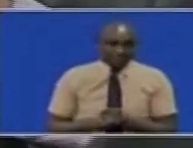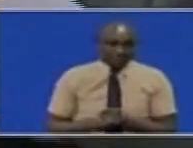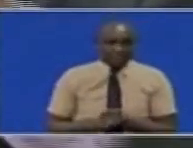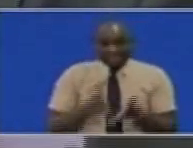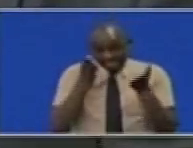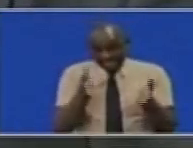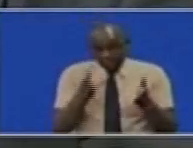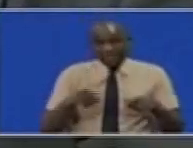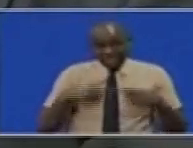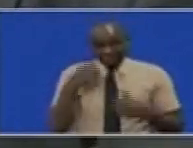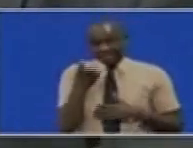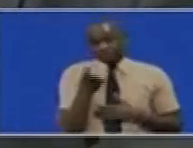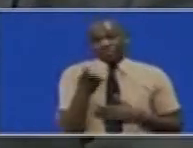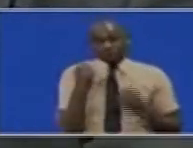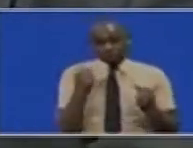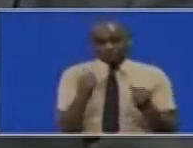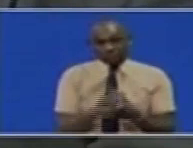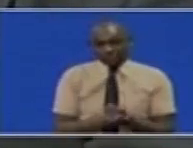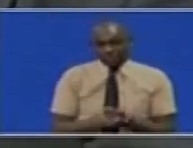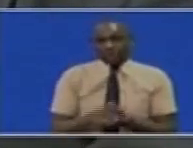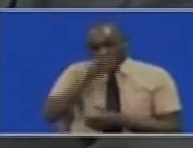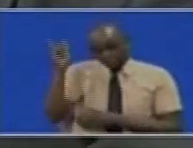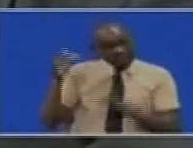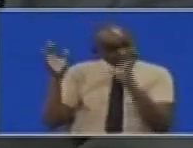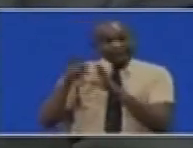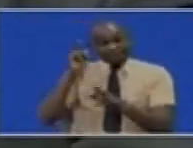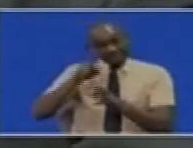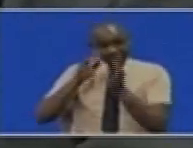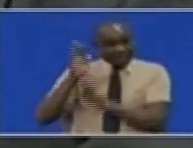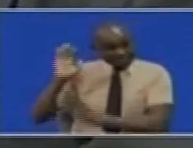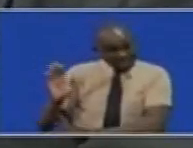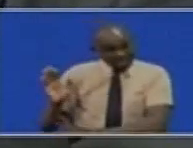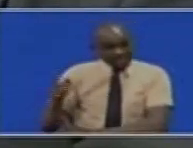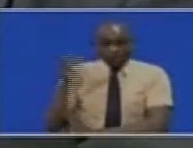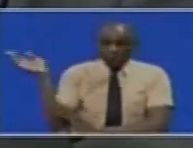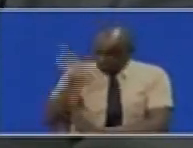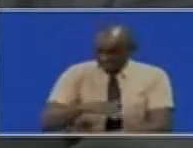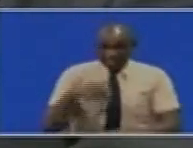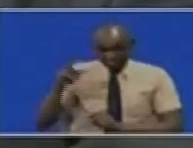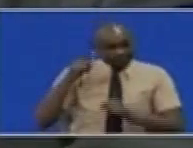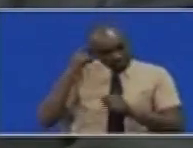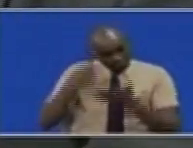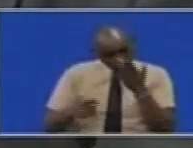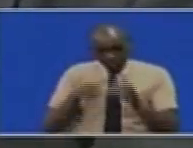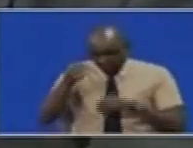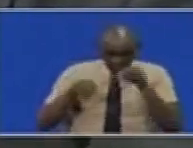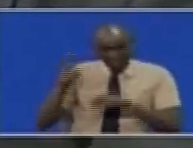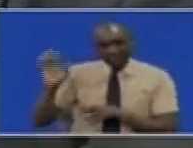now alive and very well with us right now. So Jubilee has to plan very strategically, go back to the drawing board. And that's why there's a lot